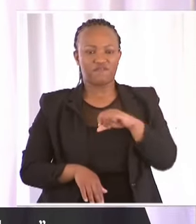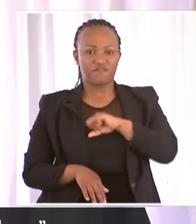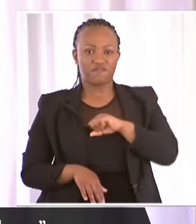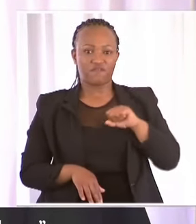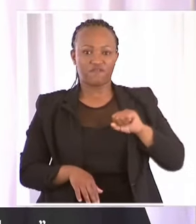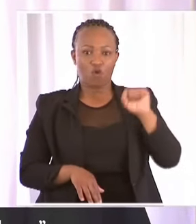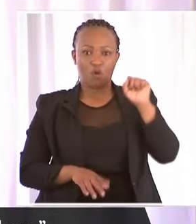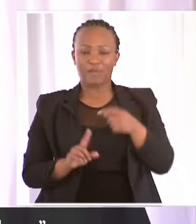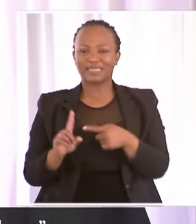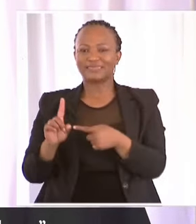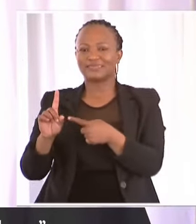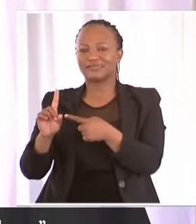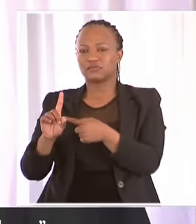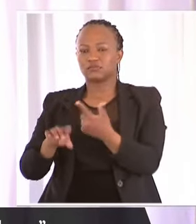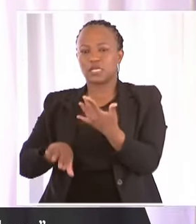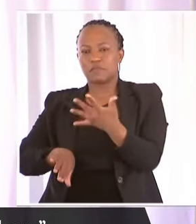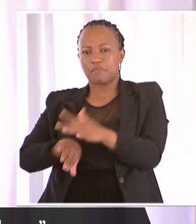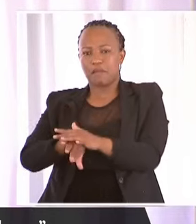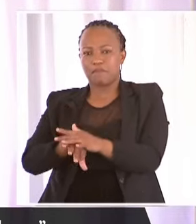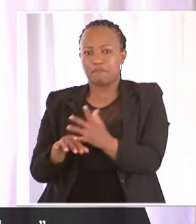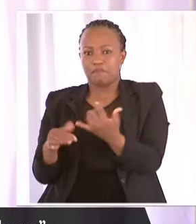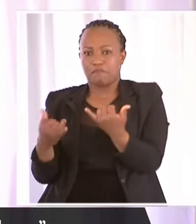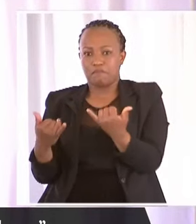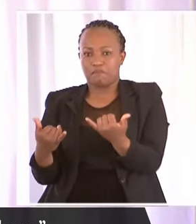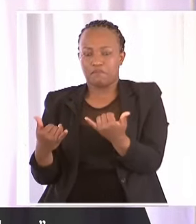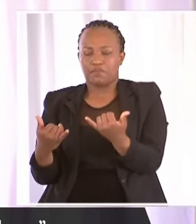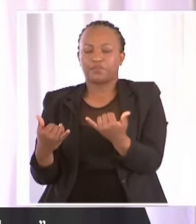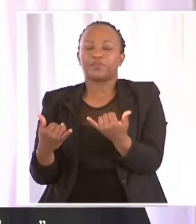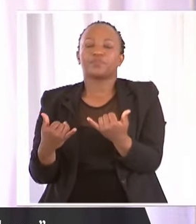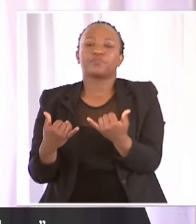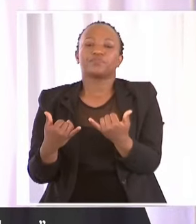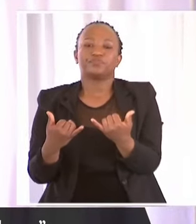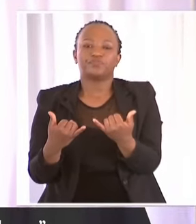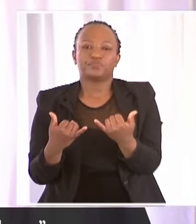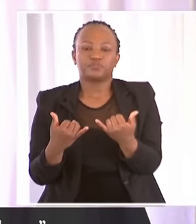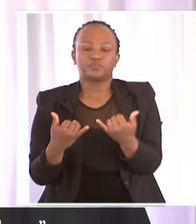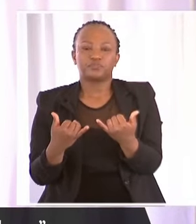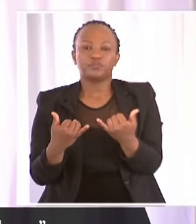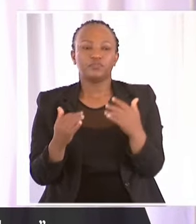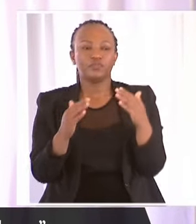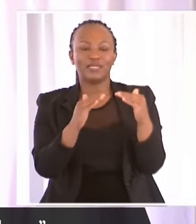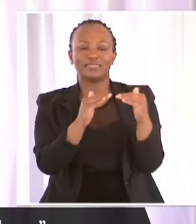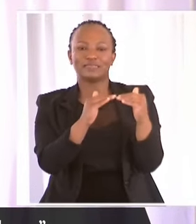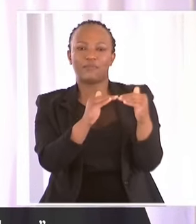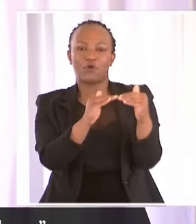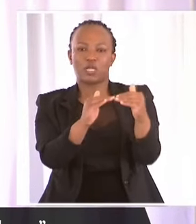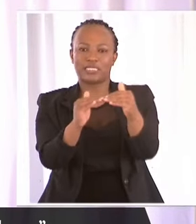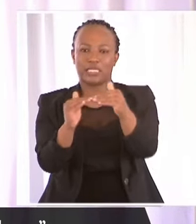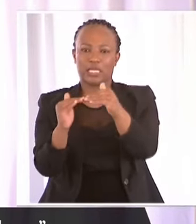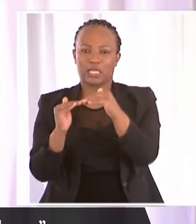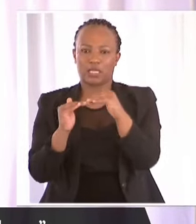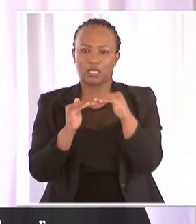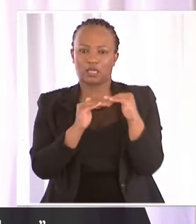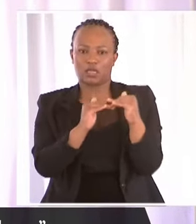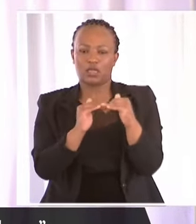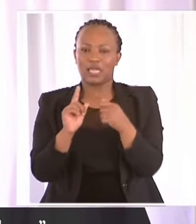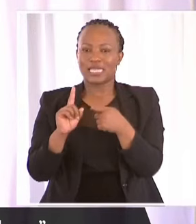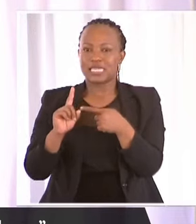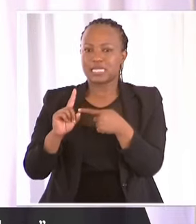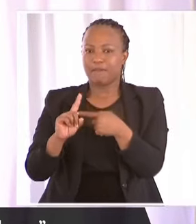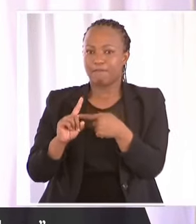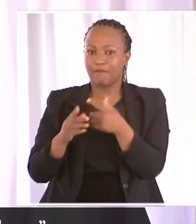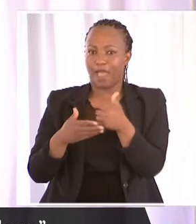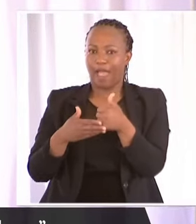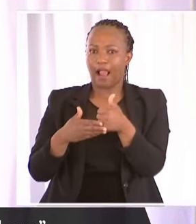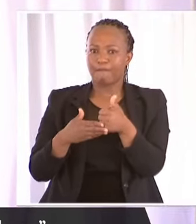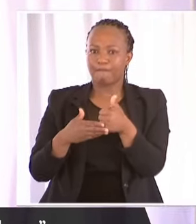now, our great democracy that he and others helped to birth outlives